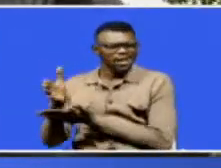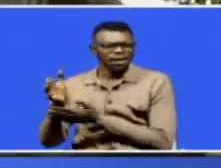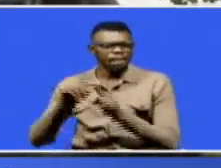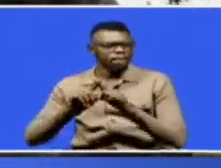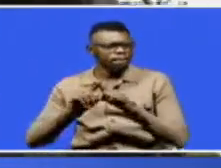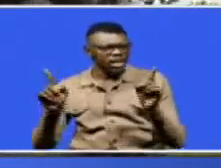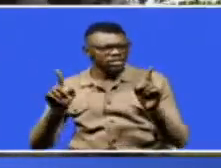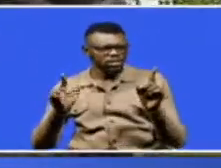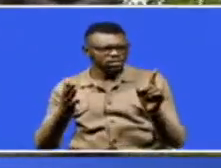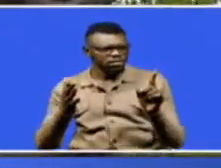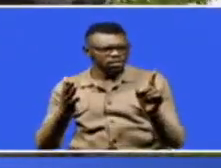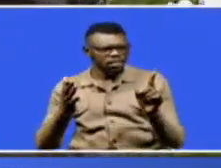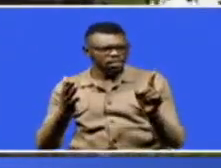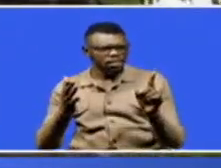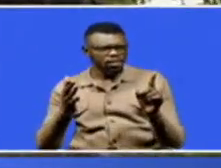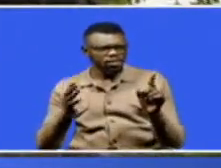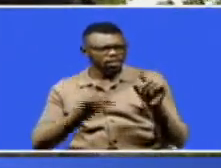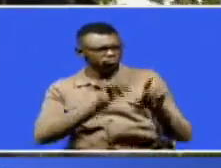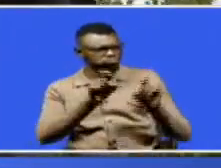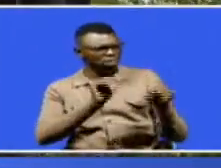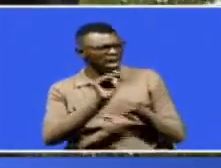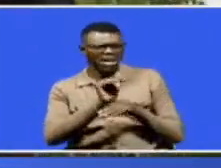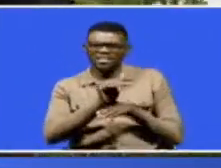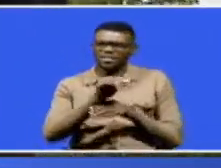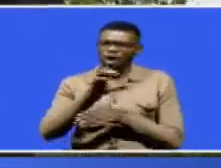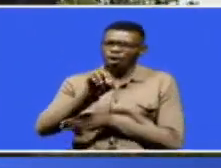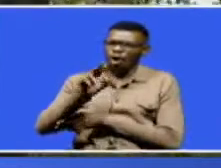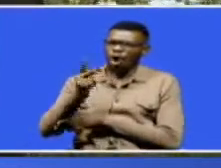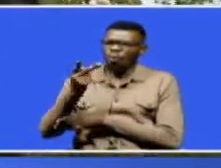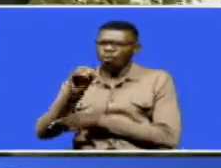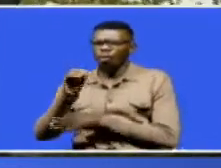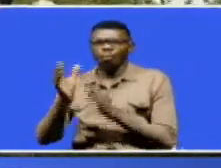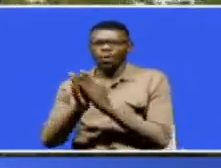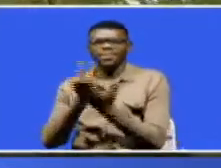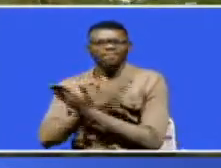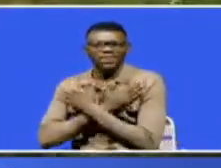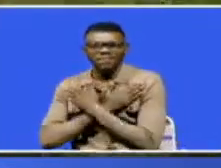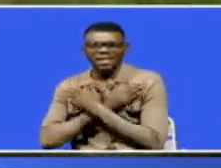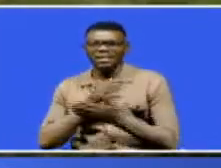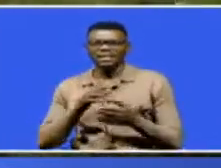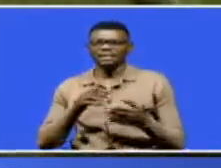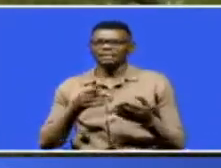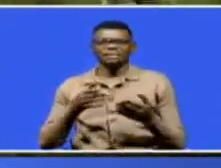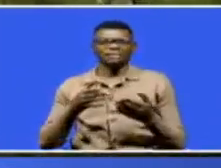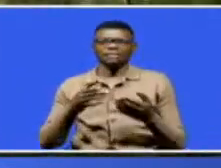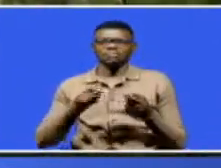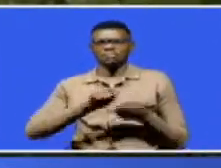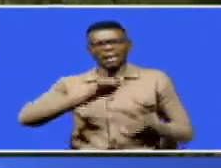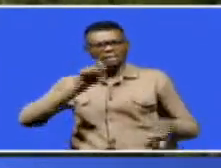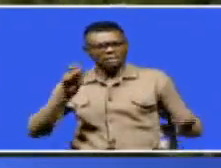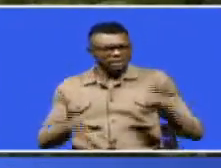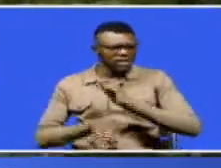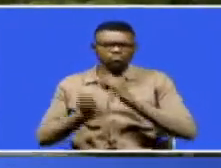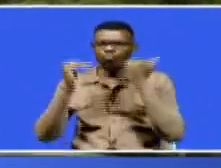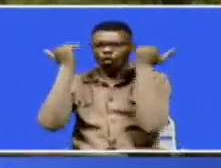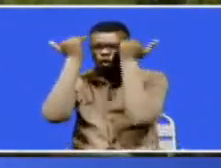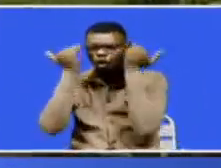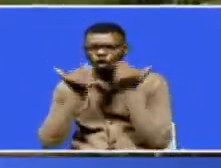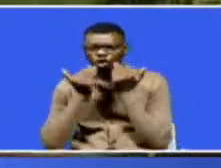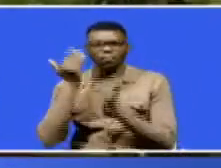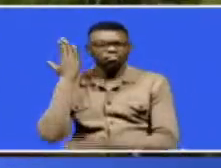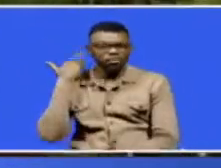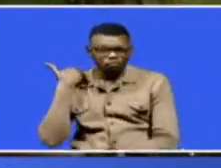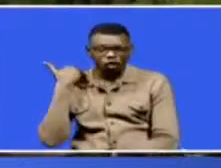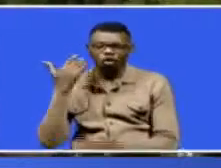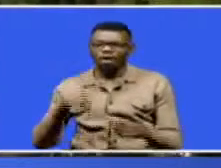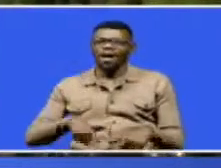nini Ouko na wenzake John Mwera na Daniel Musinga walibatilisha maamuzi ya mahakama kuu iliyokuwa